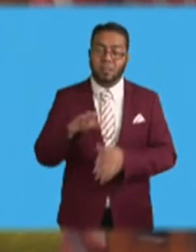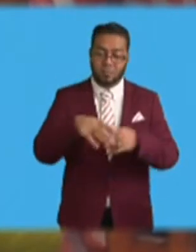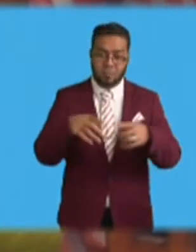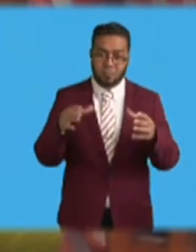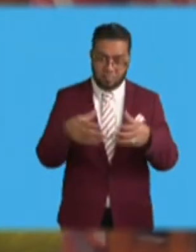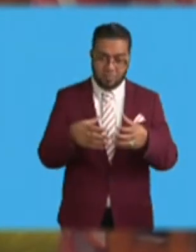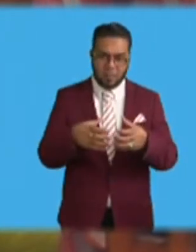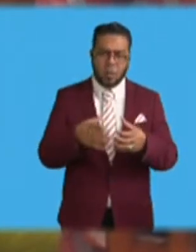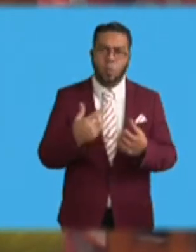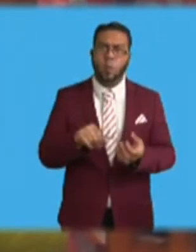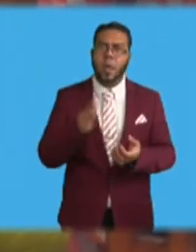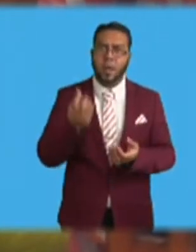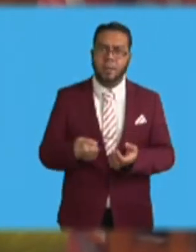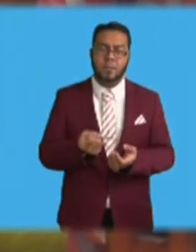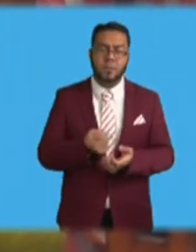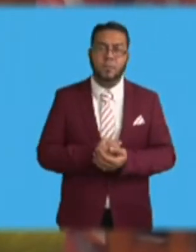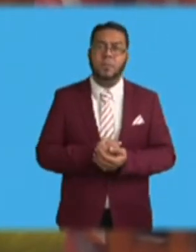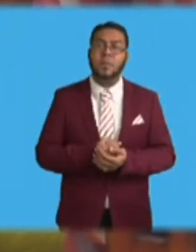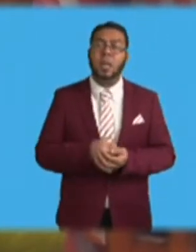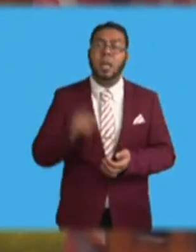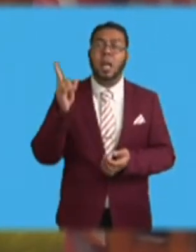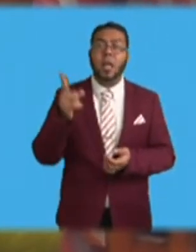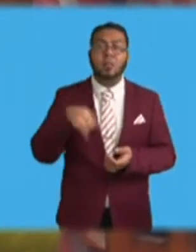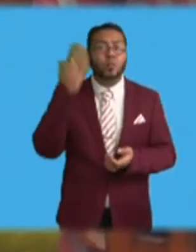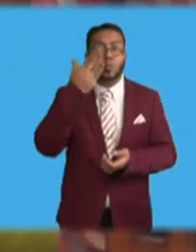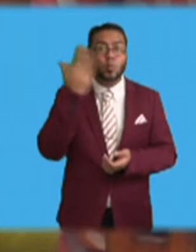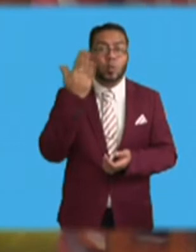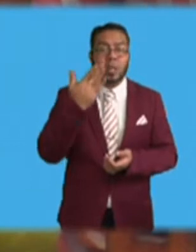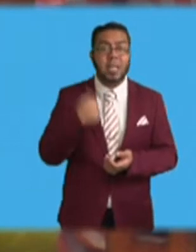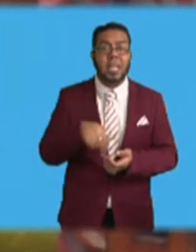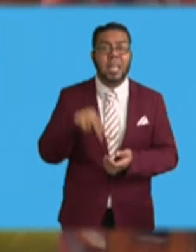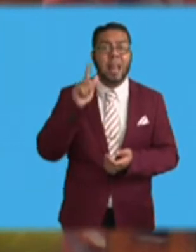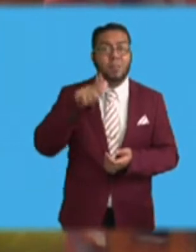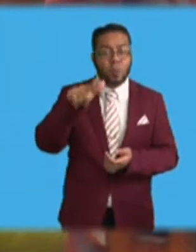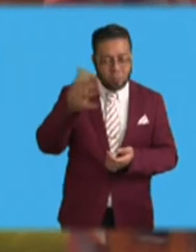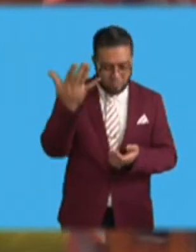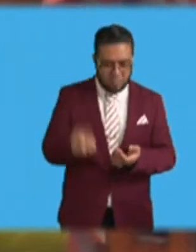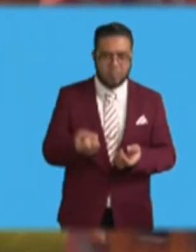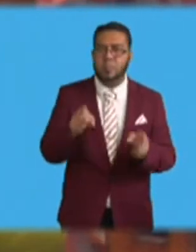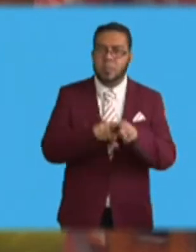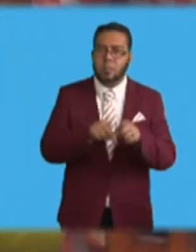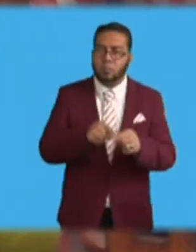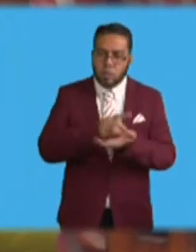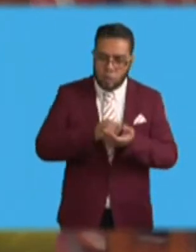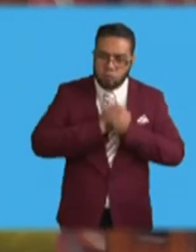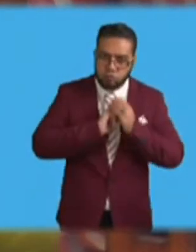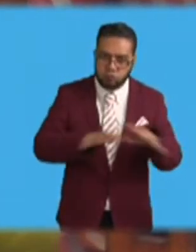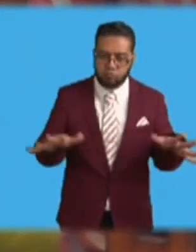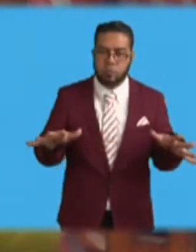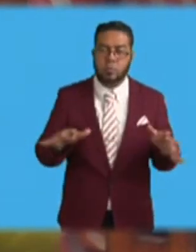an institutional outbreak at St. John's College in Dawadi. 7 cases were reported from January to